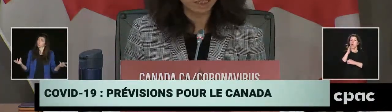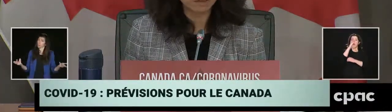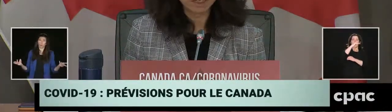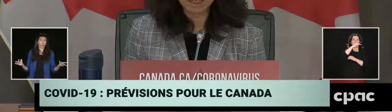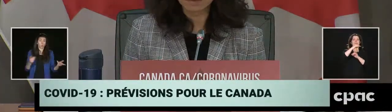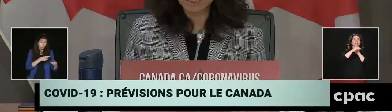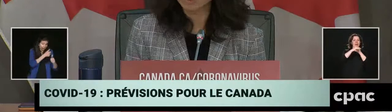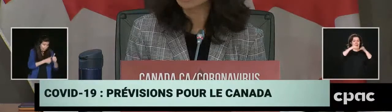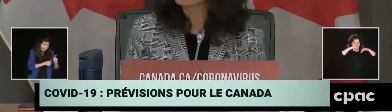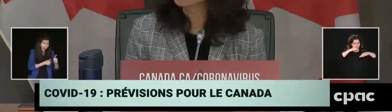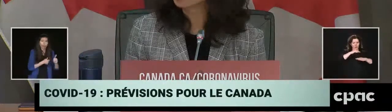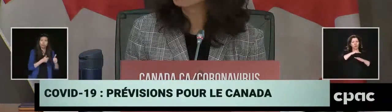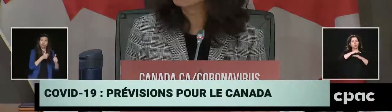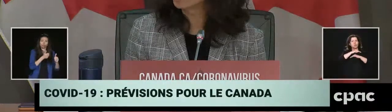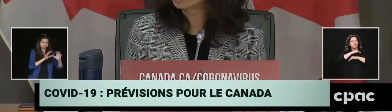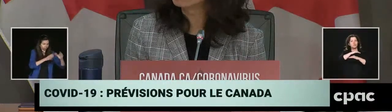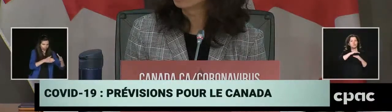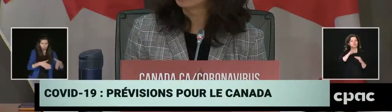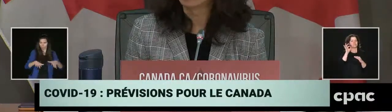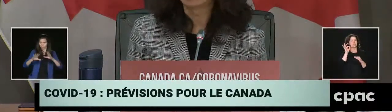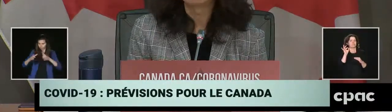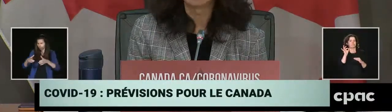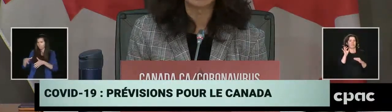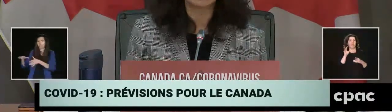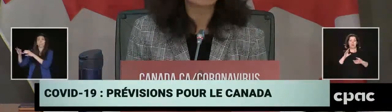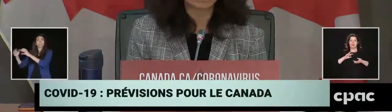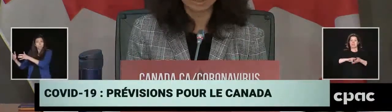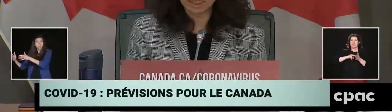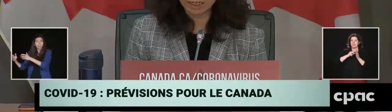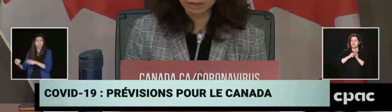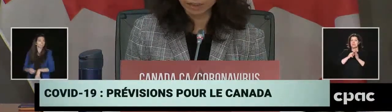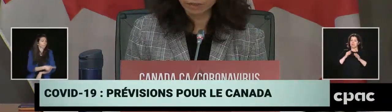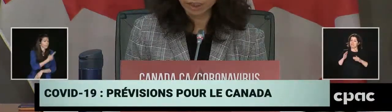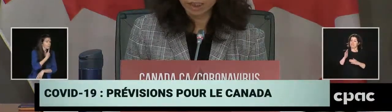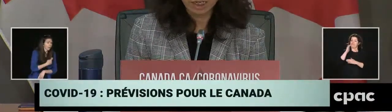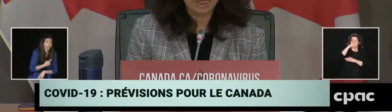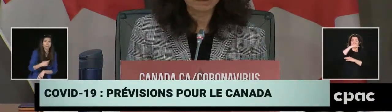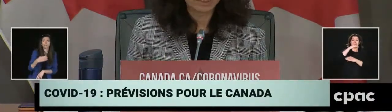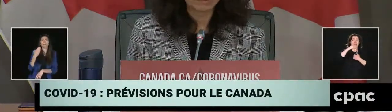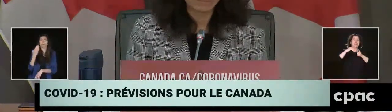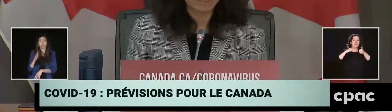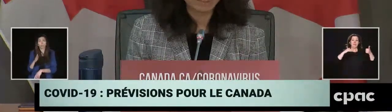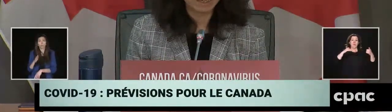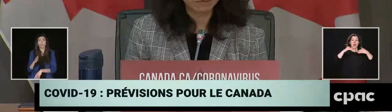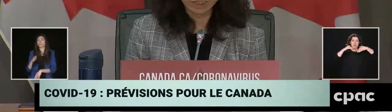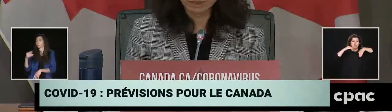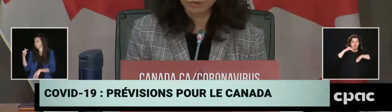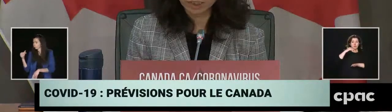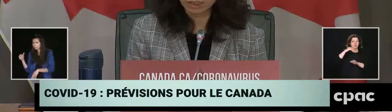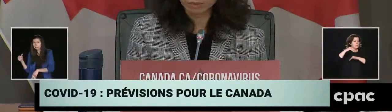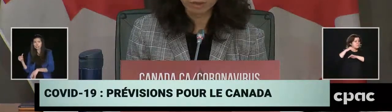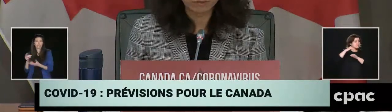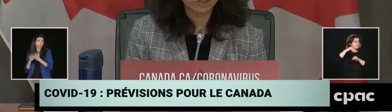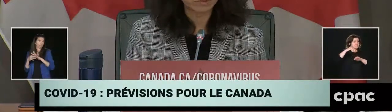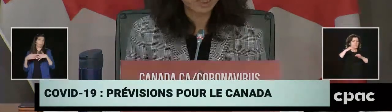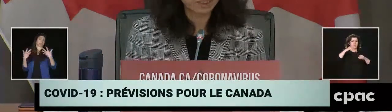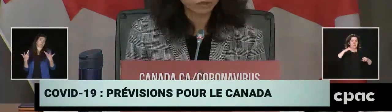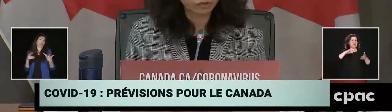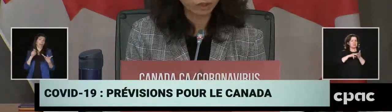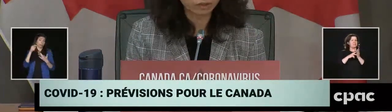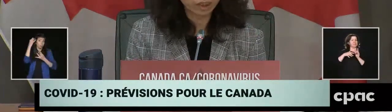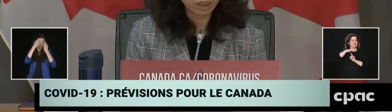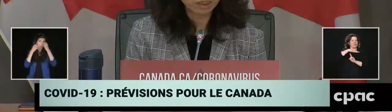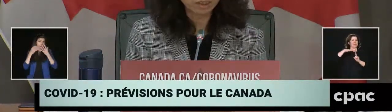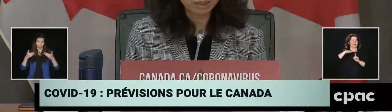under that curve over a slightly different time frame for each of those scenarios. some of these timeframes, for example, for the